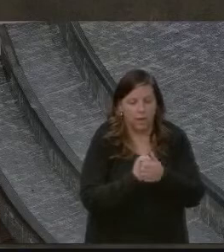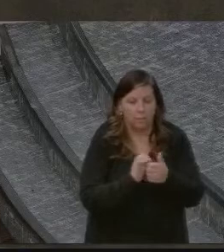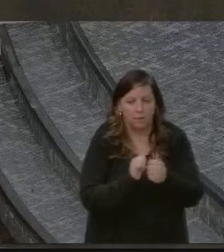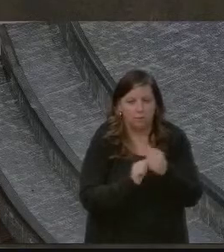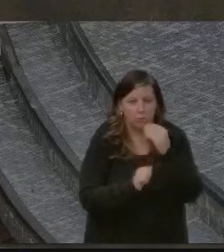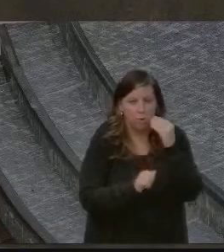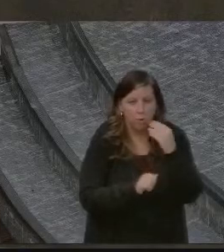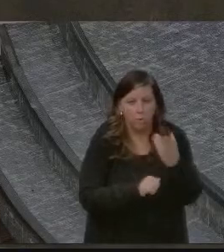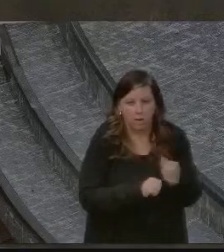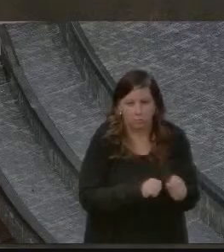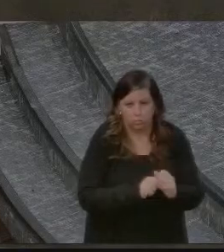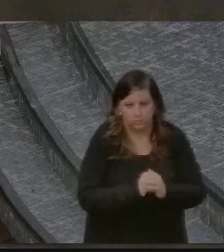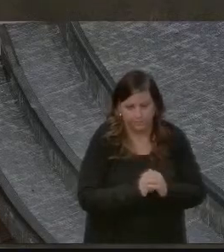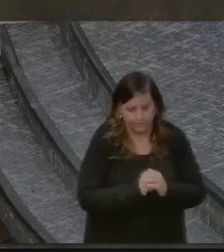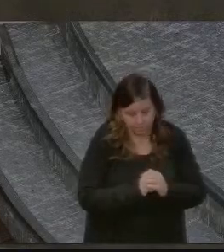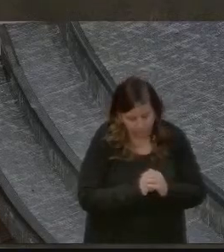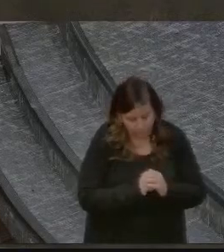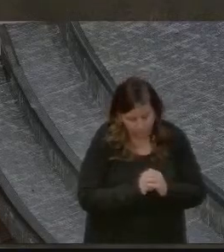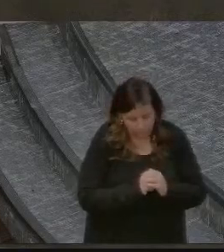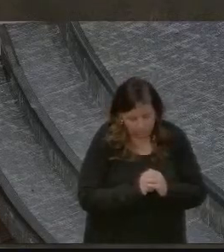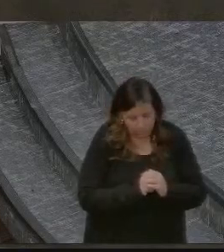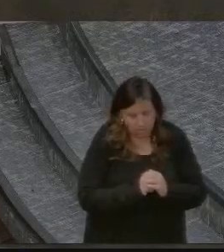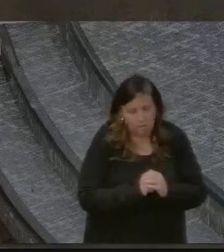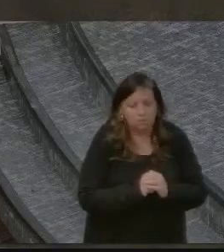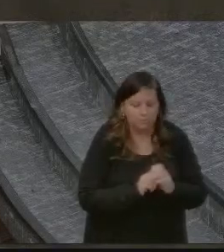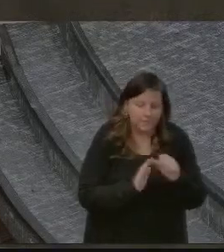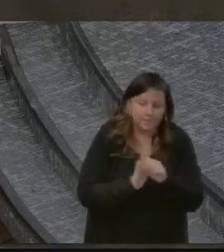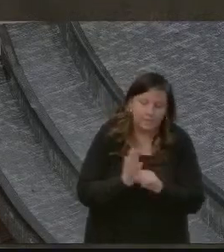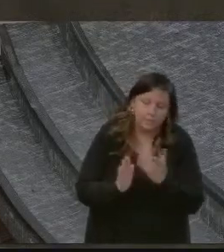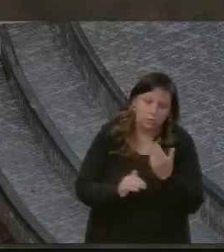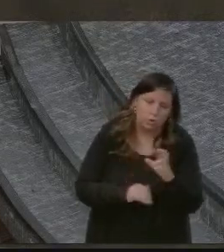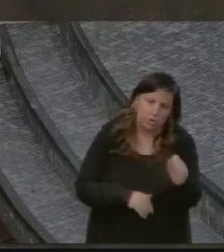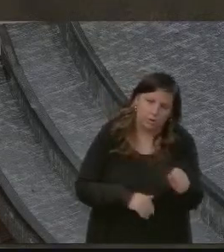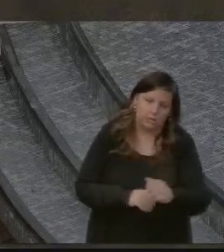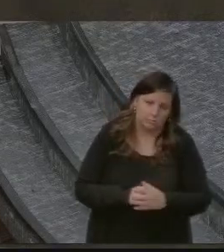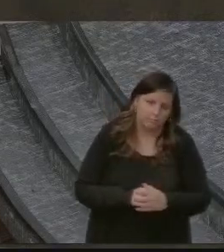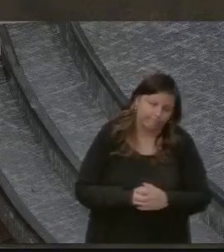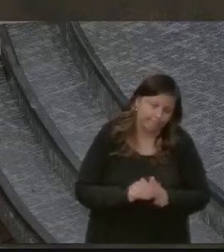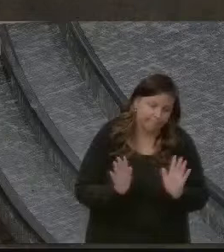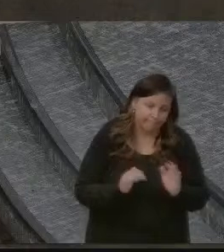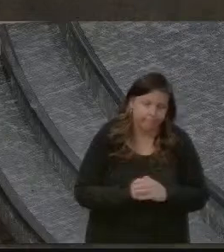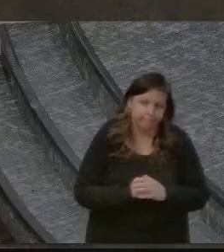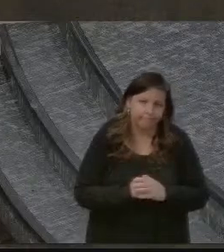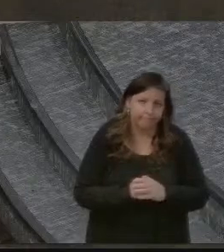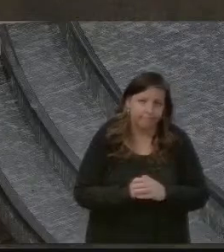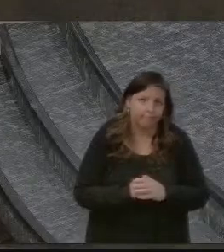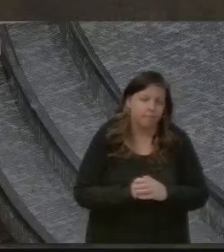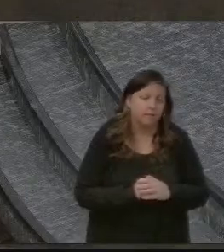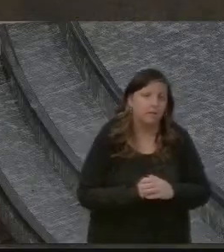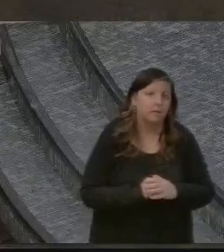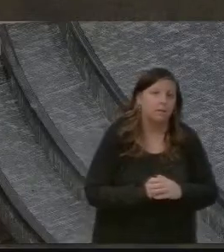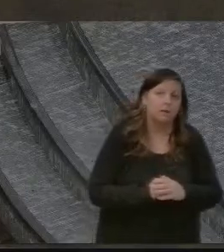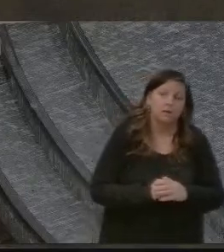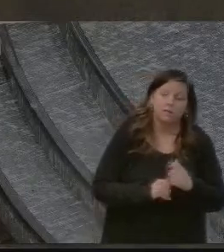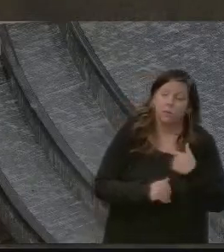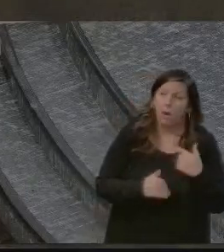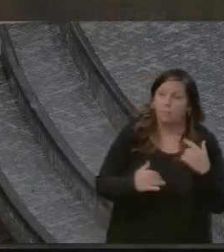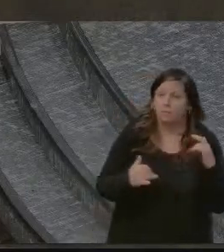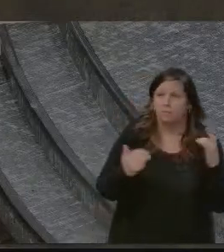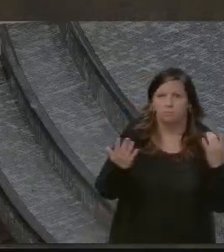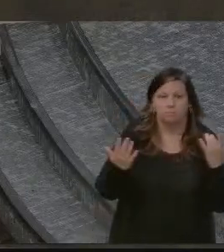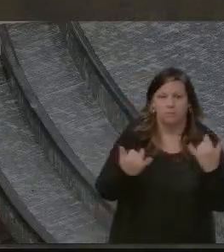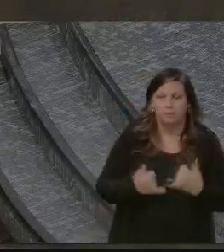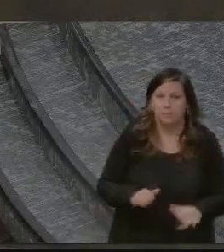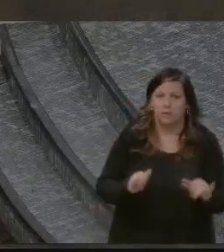is not, it is state chartered, yes. I guess that's the. I just stay confused now because I'm trying to just